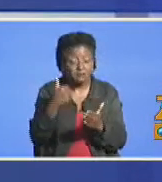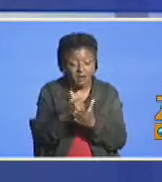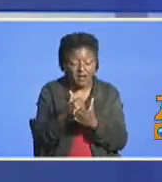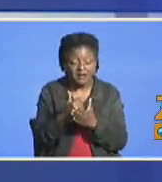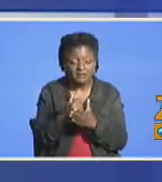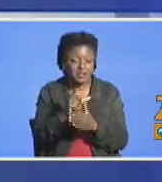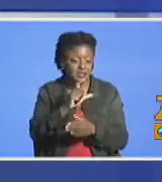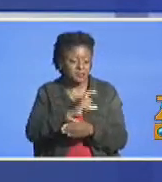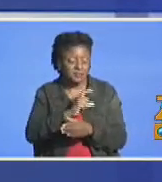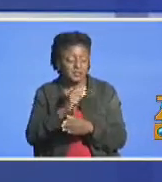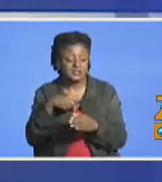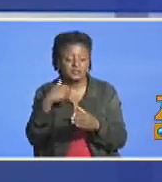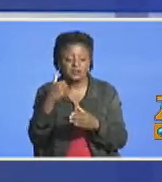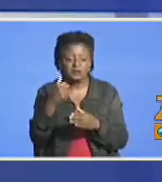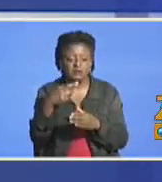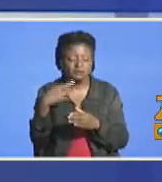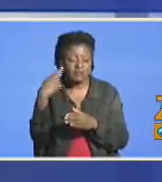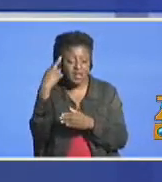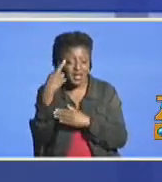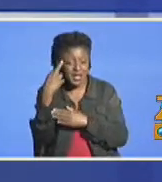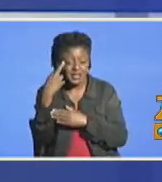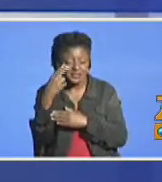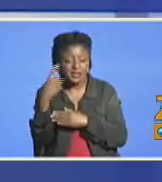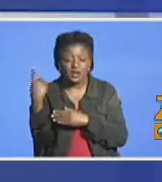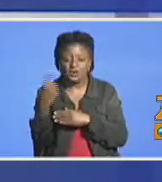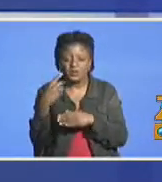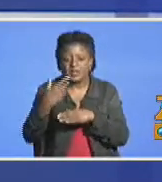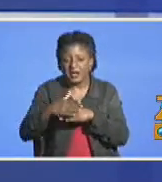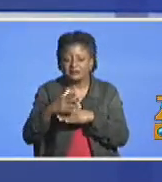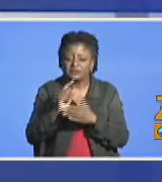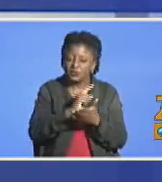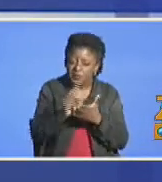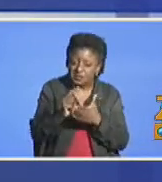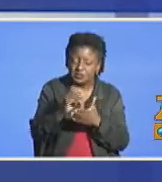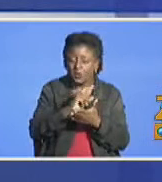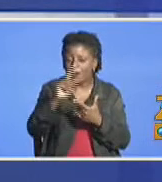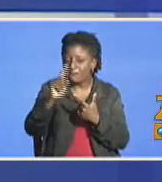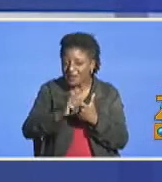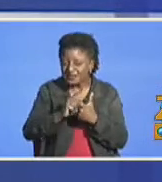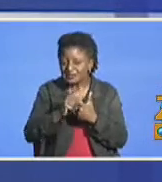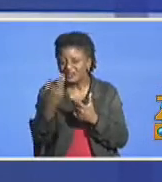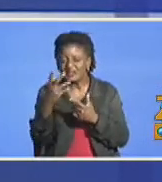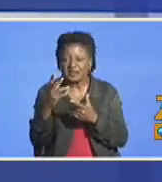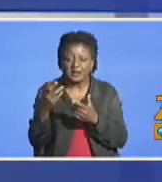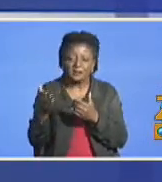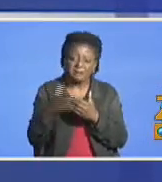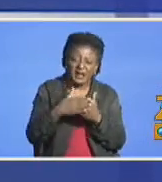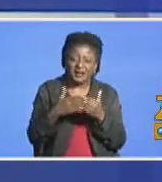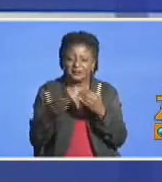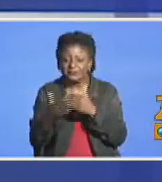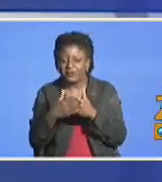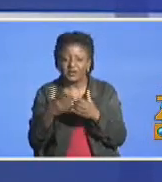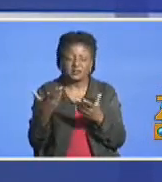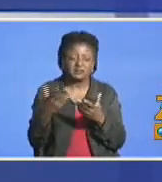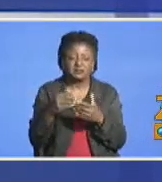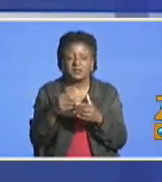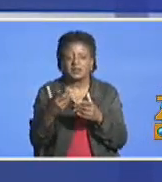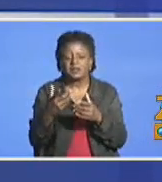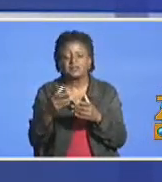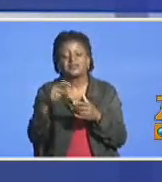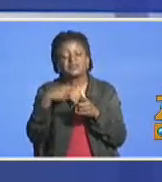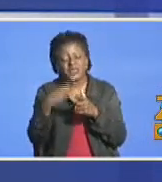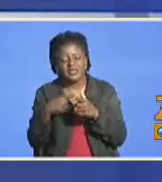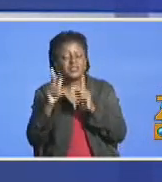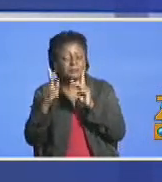only after weeks or months of being turned around, the matter is reported. It's important to note that the social media pages